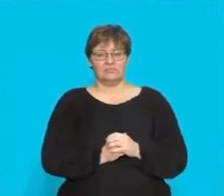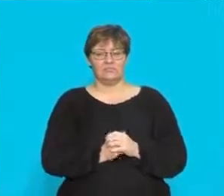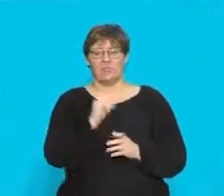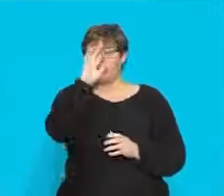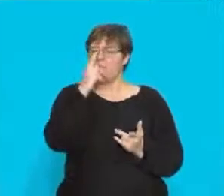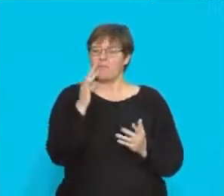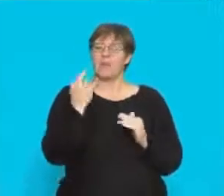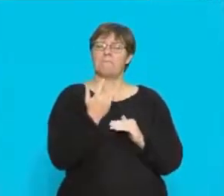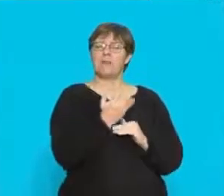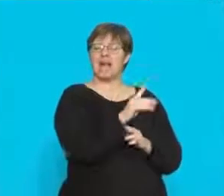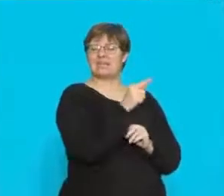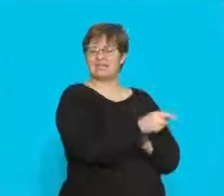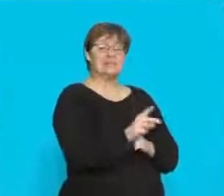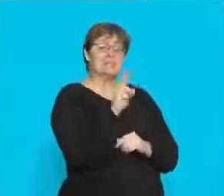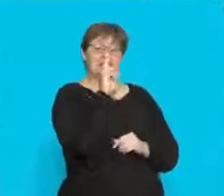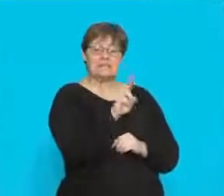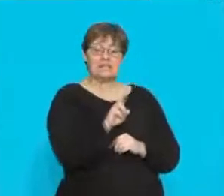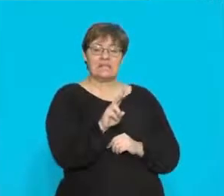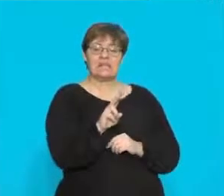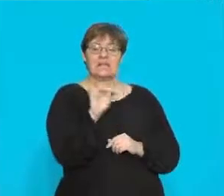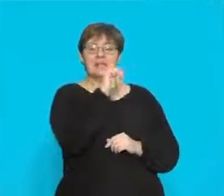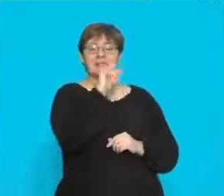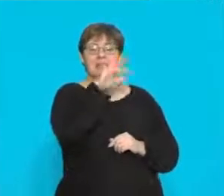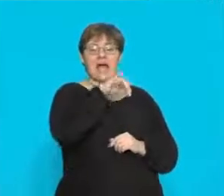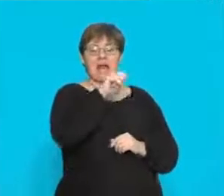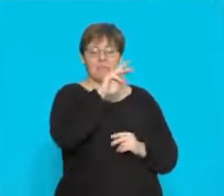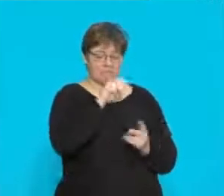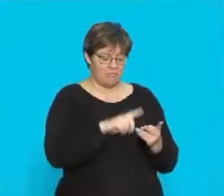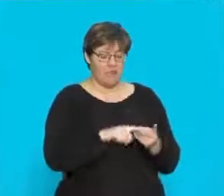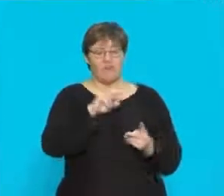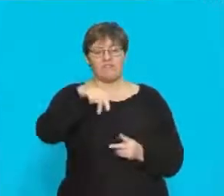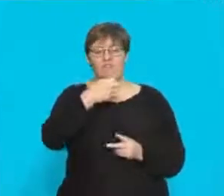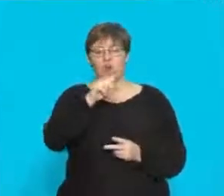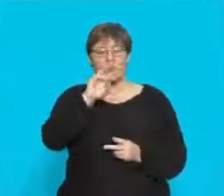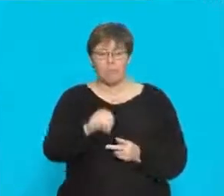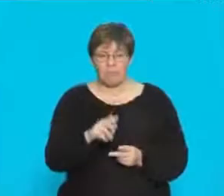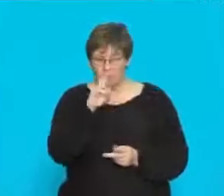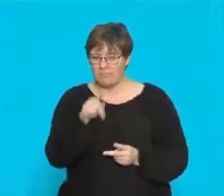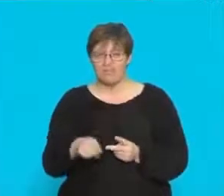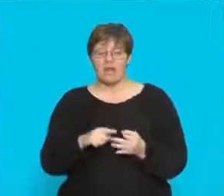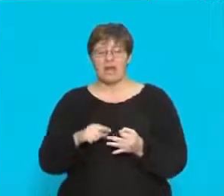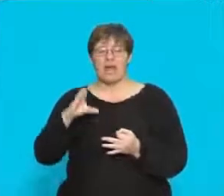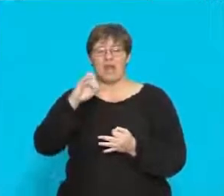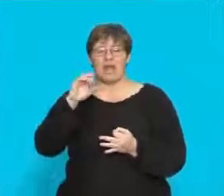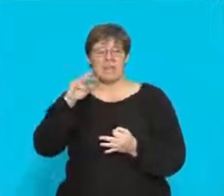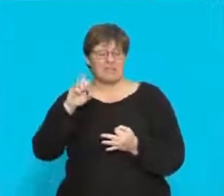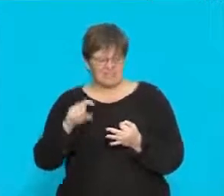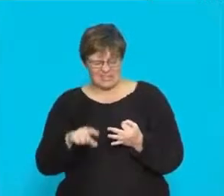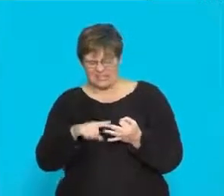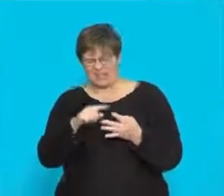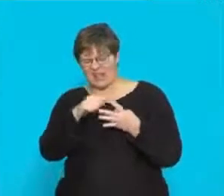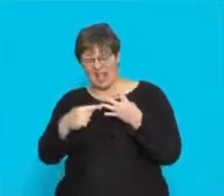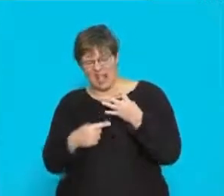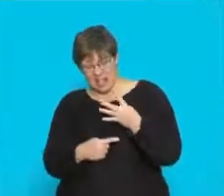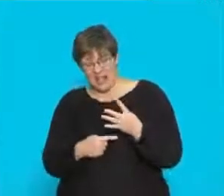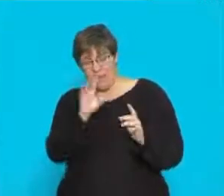might have done plant tissue, you're not going to see xylem, you're not going to see phloem, you're not going to see parenchyma, sclerenchyma,